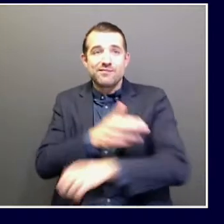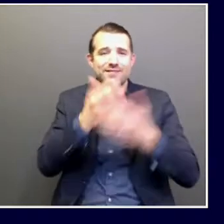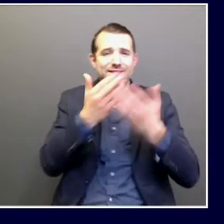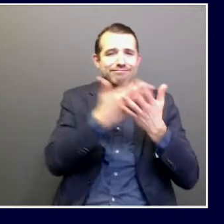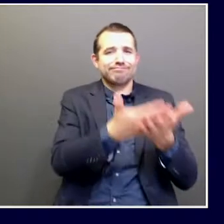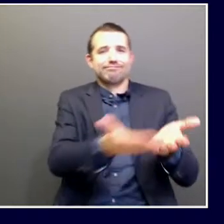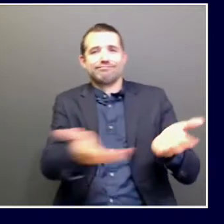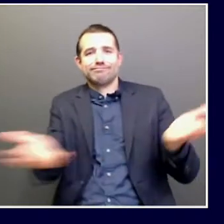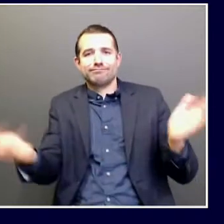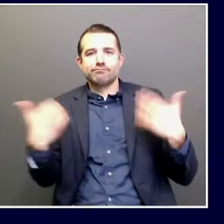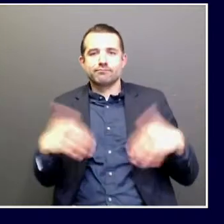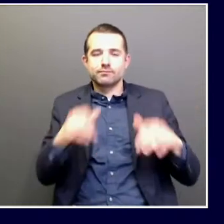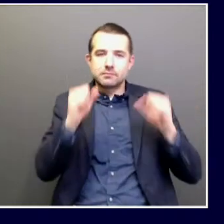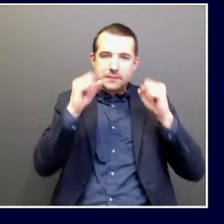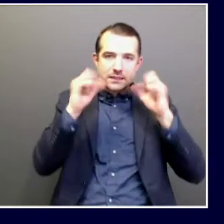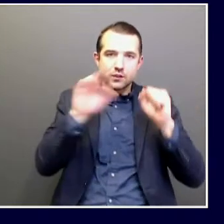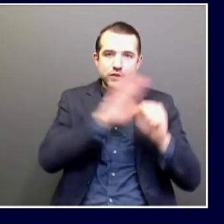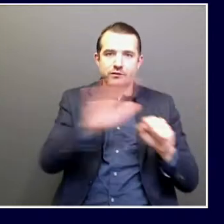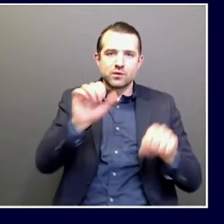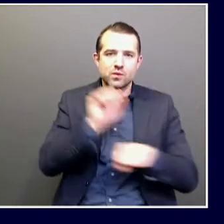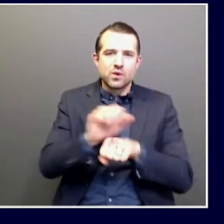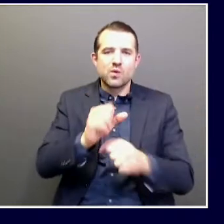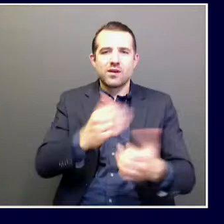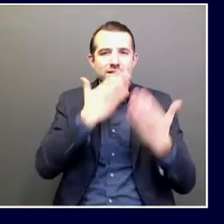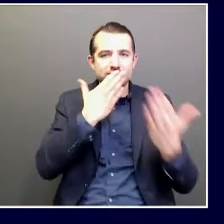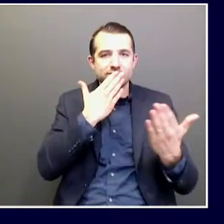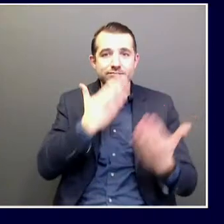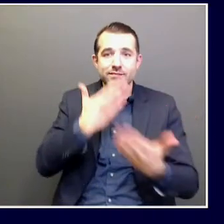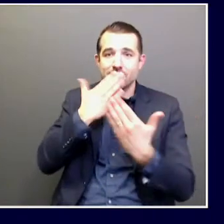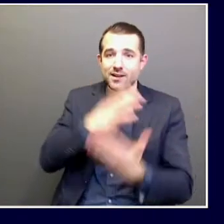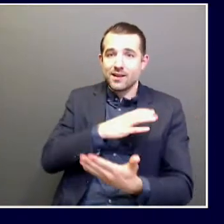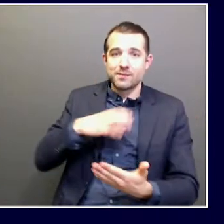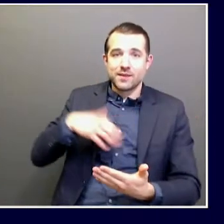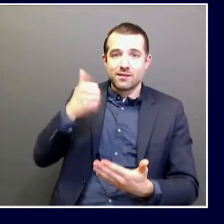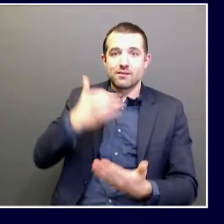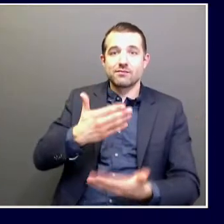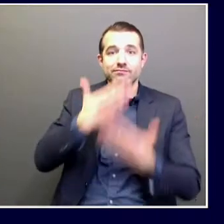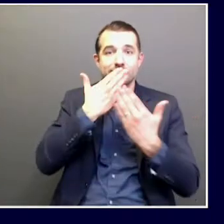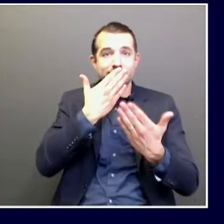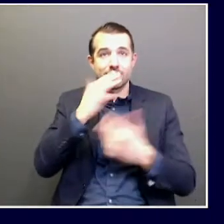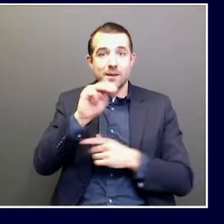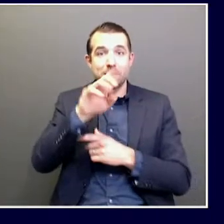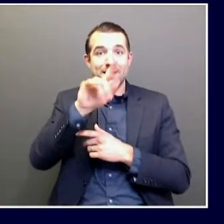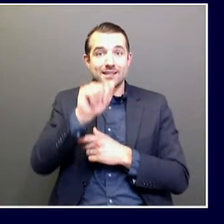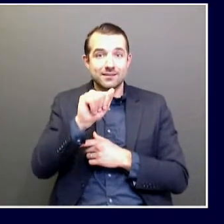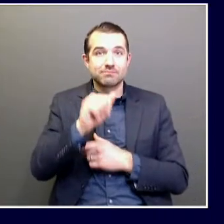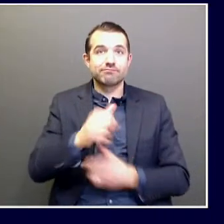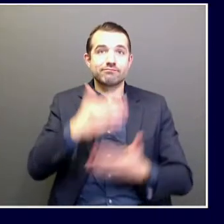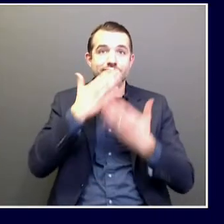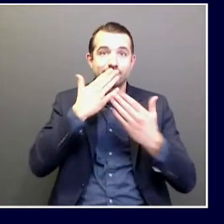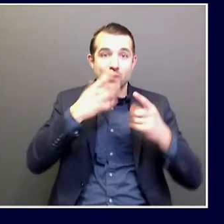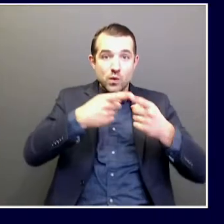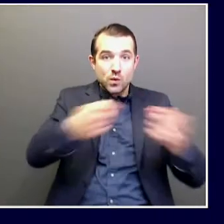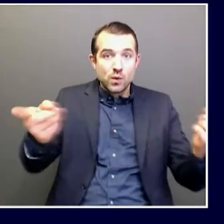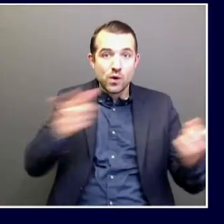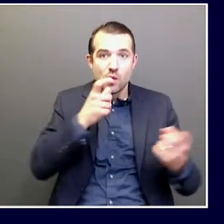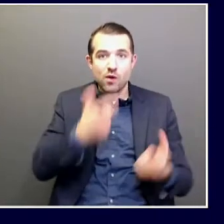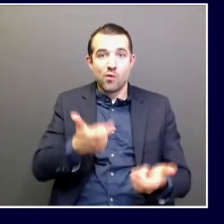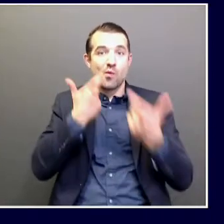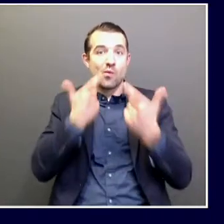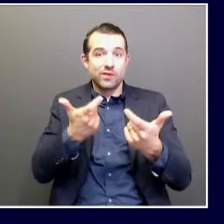Thanks, Commissioner. And thanks to all of our colleagues in the media for hopping on this afternoon. Thank all of you for taking a bit of time out of your afternoon to